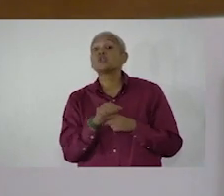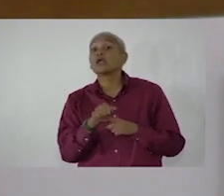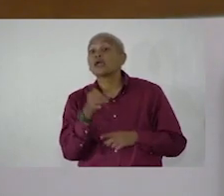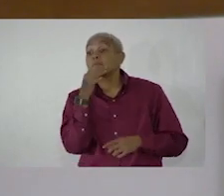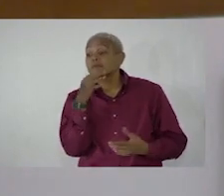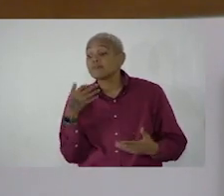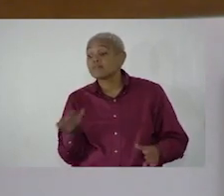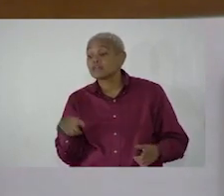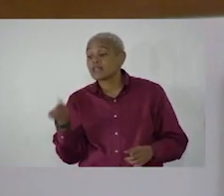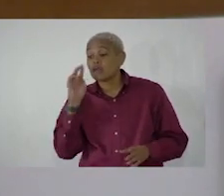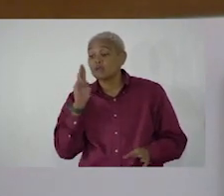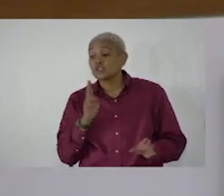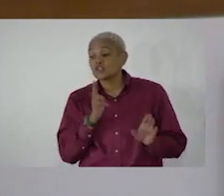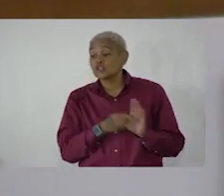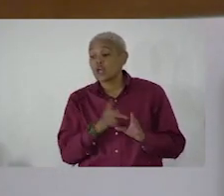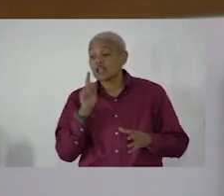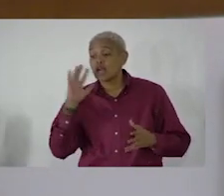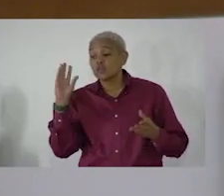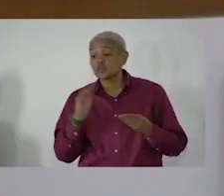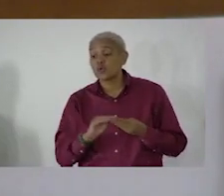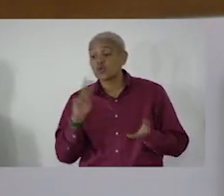they will join a total of